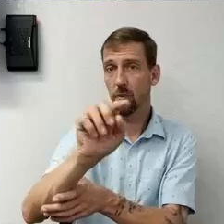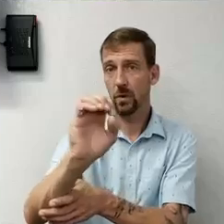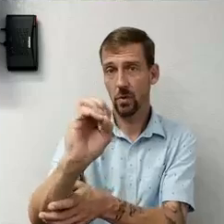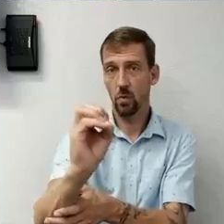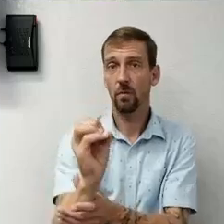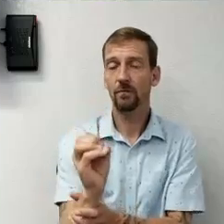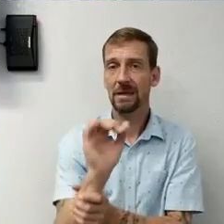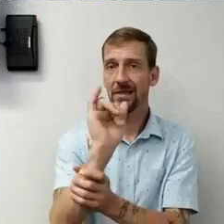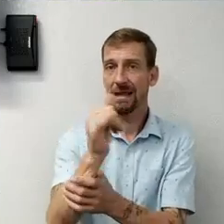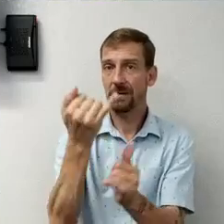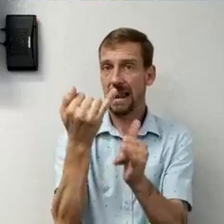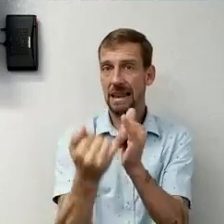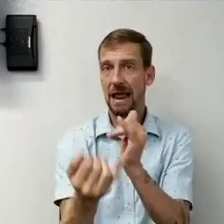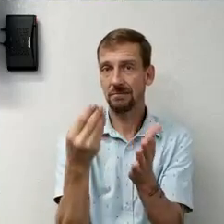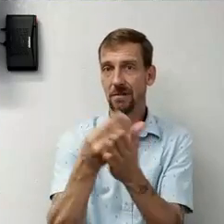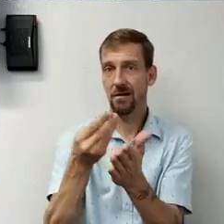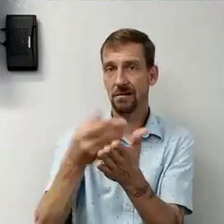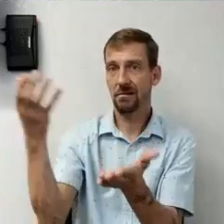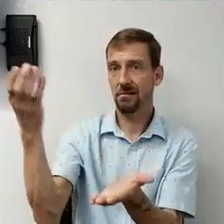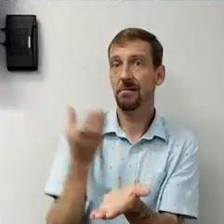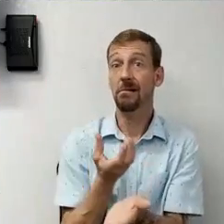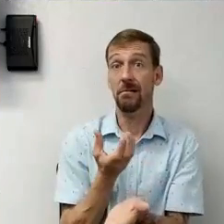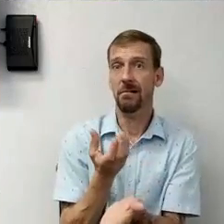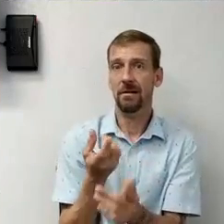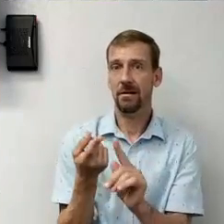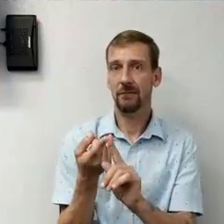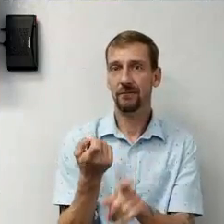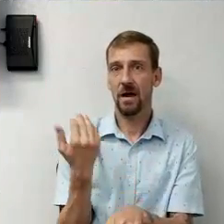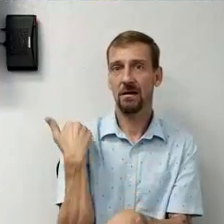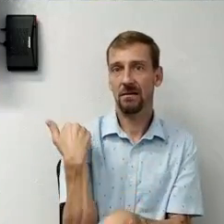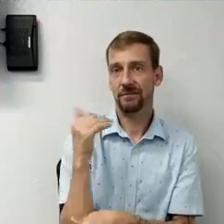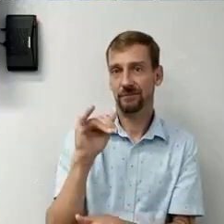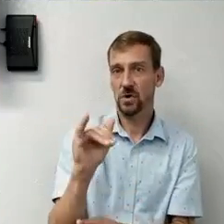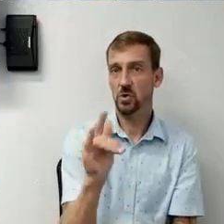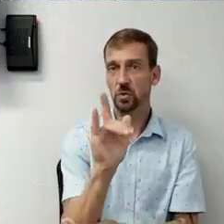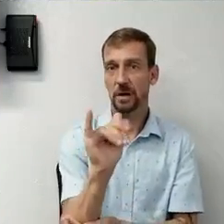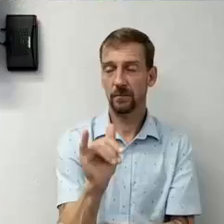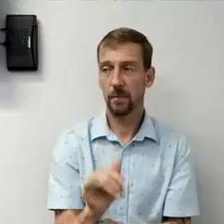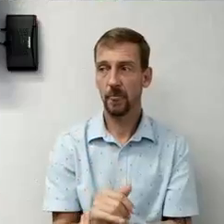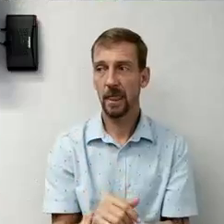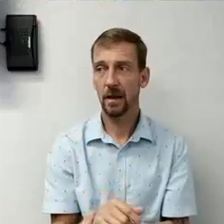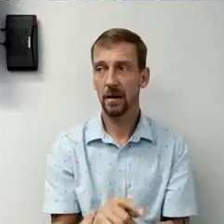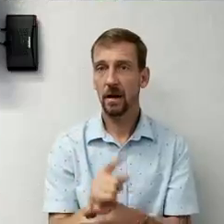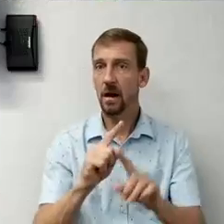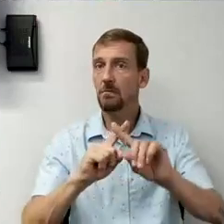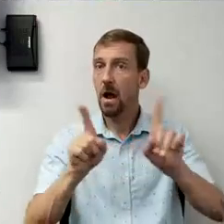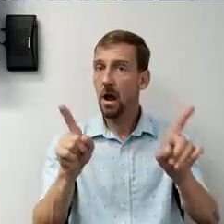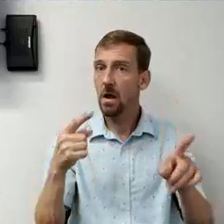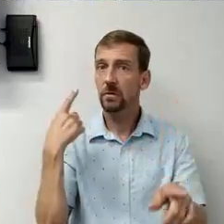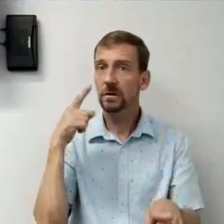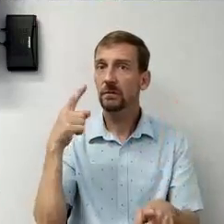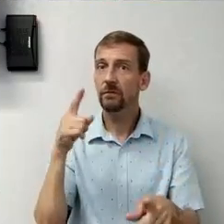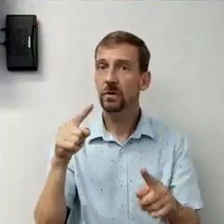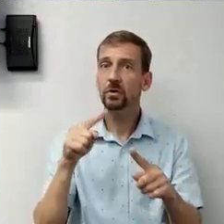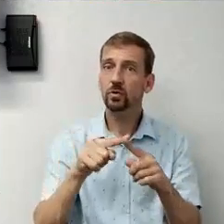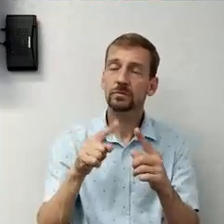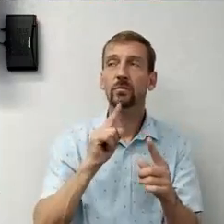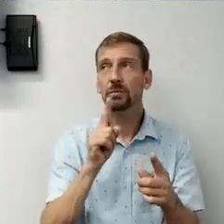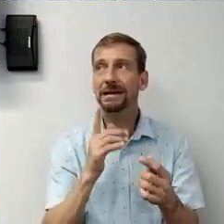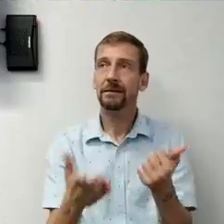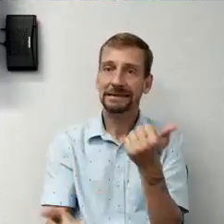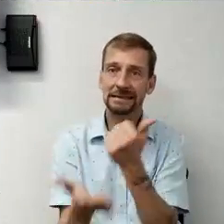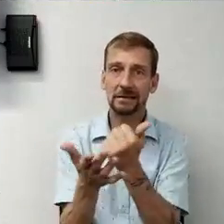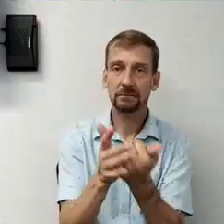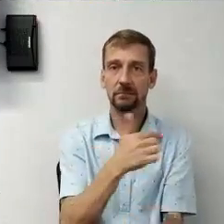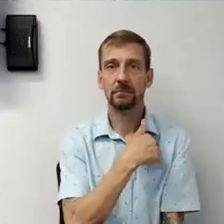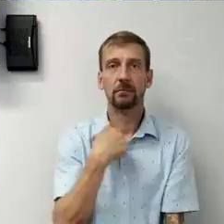last CARES Act funding that we've received, was back in July. But it was to help us, get